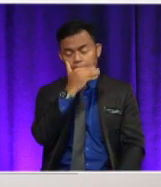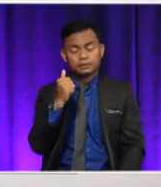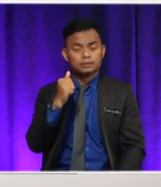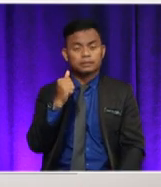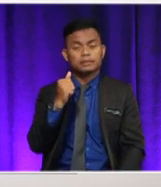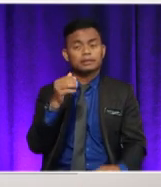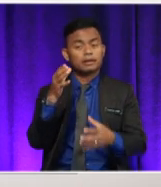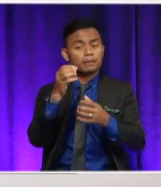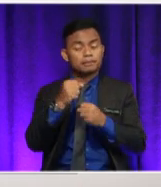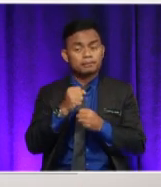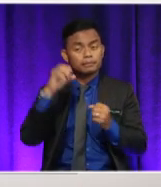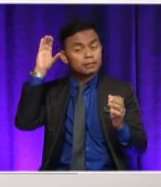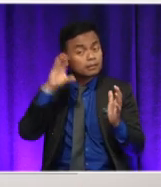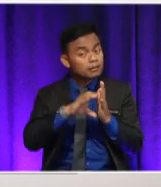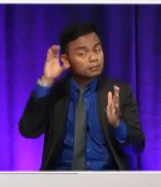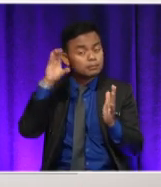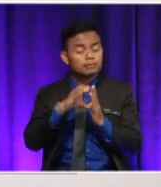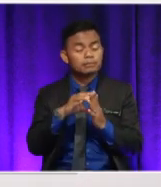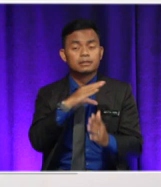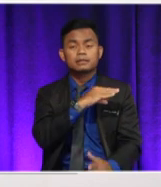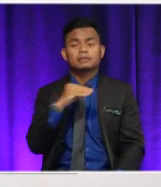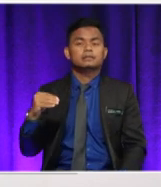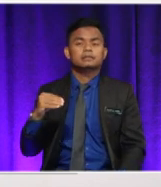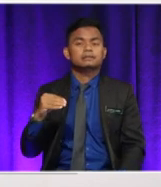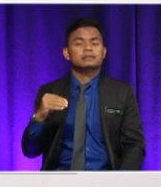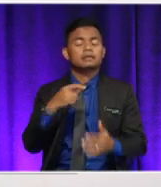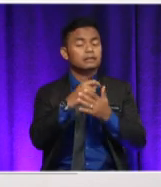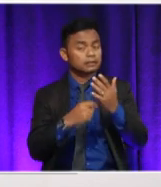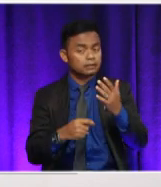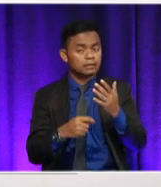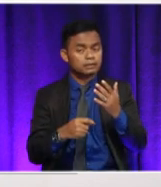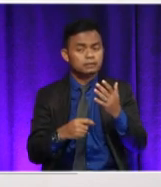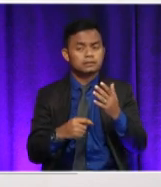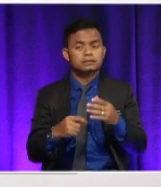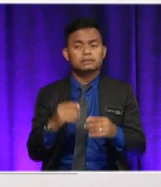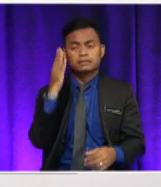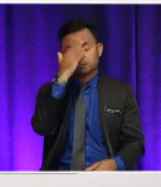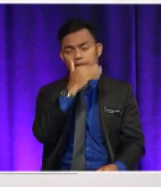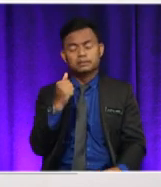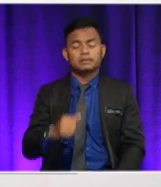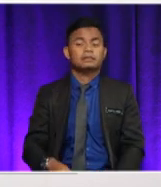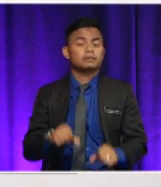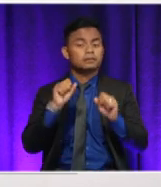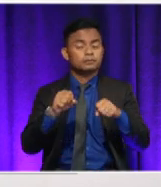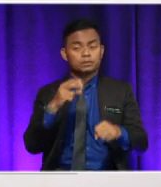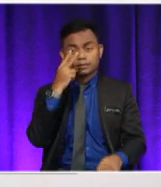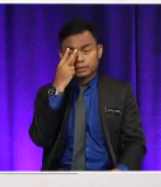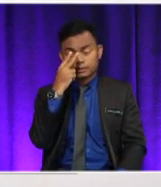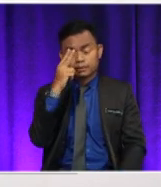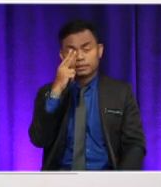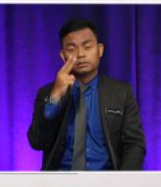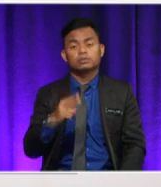love to just live in the moment and appreciate the beauty. And not to mention that I can just simply Google the pictures whenever I want